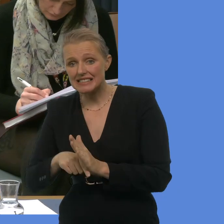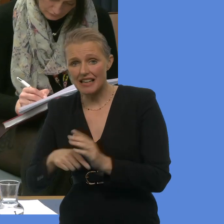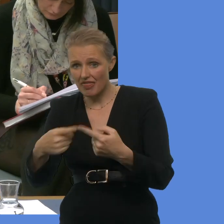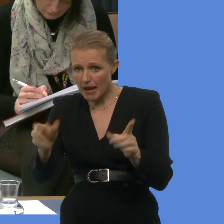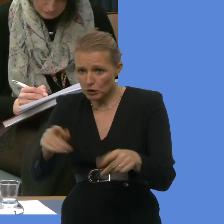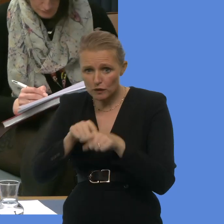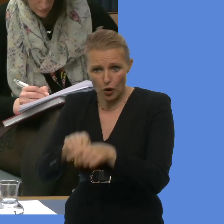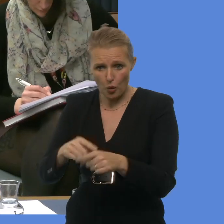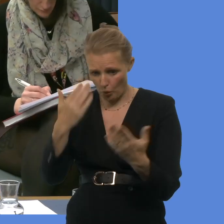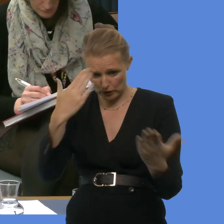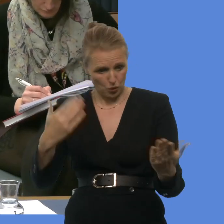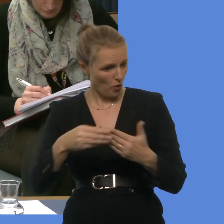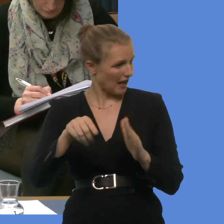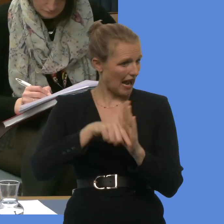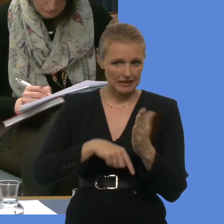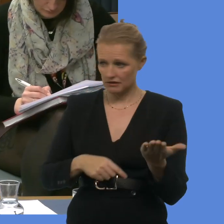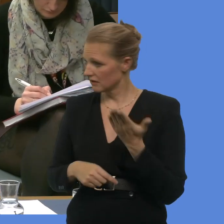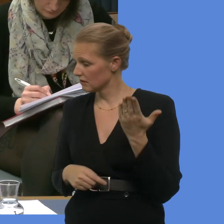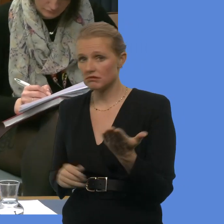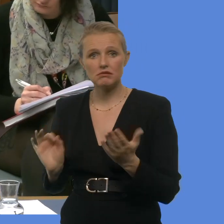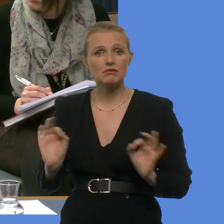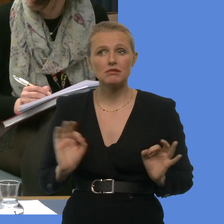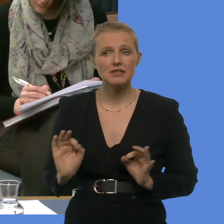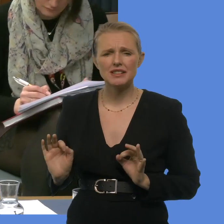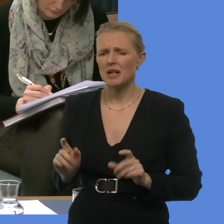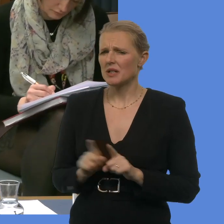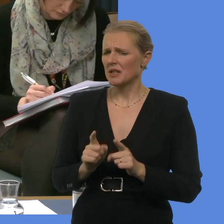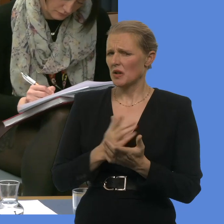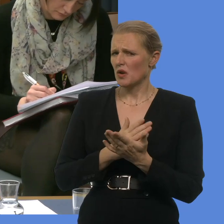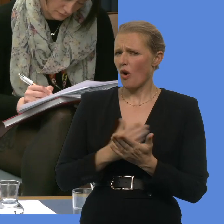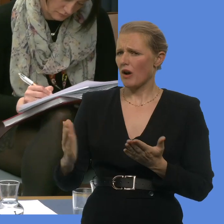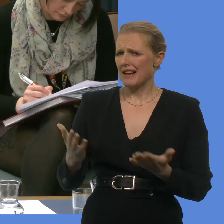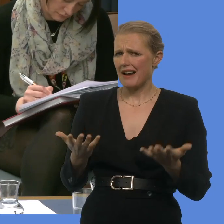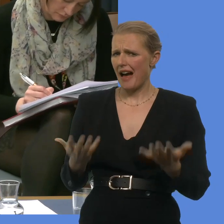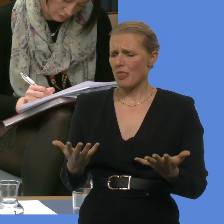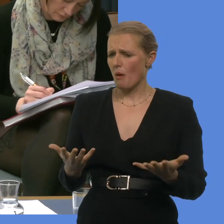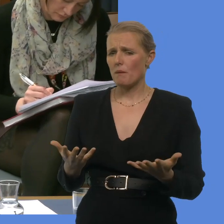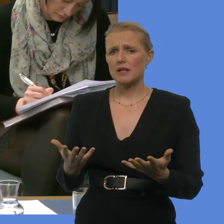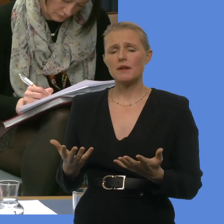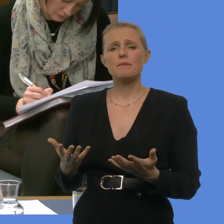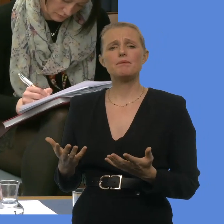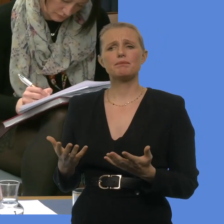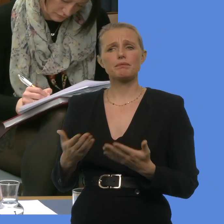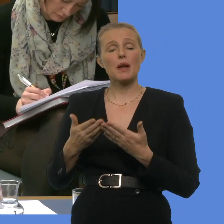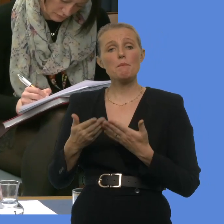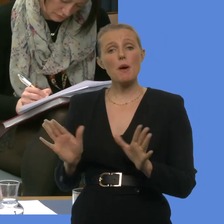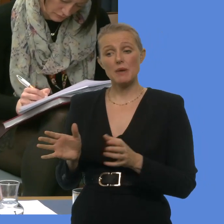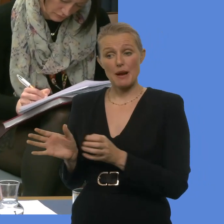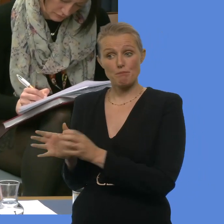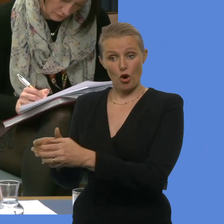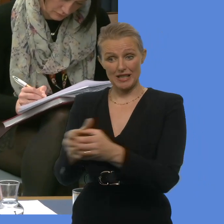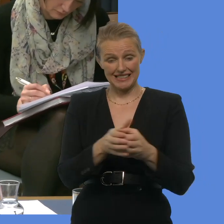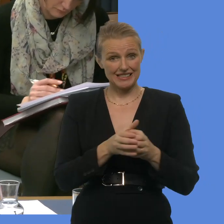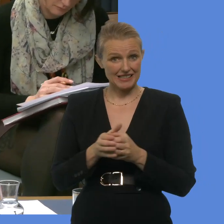follow. In addition, it's unclear at this point to what extent public bodies currently